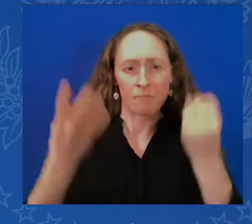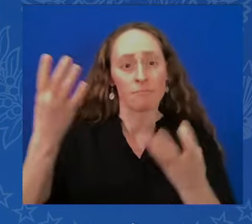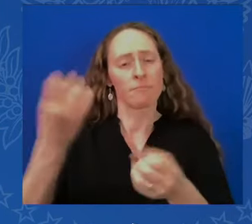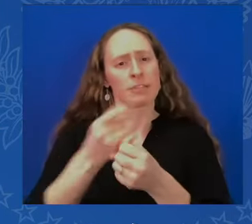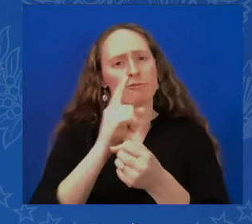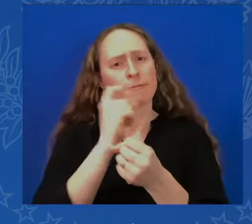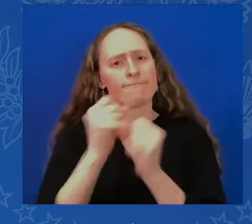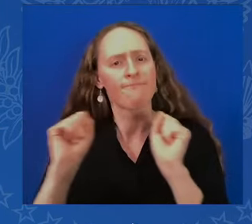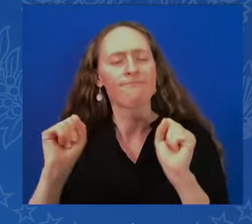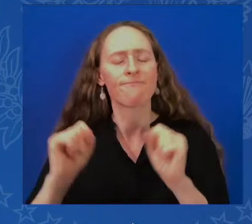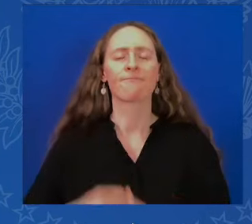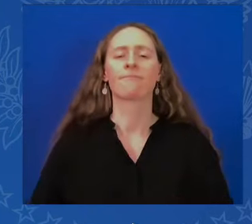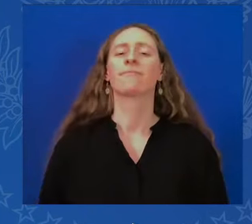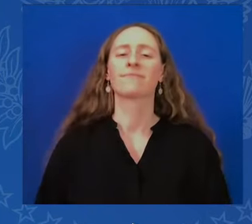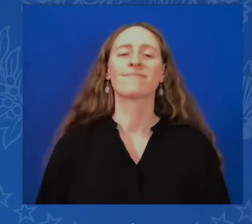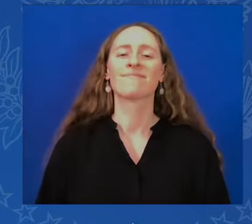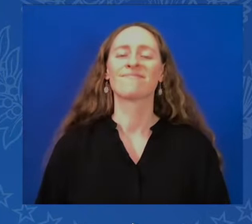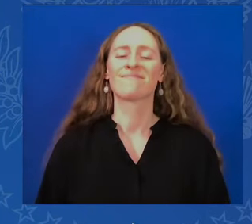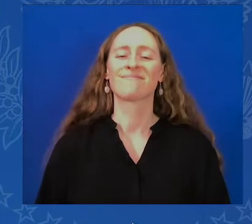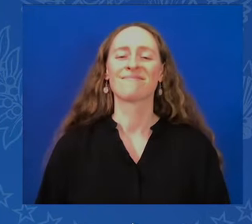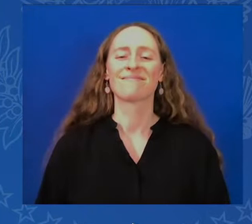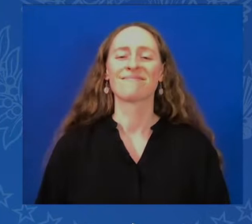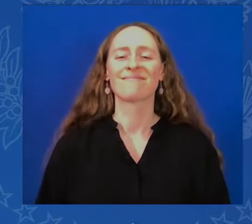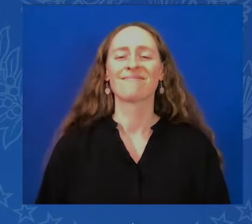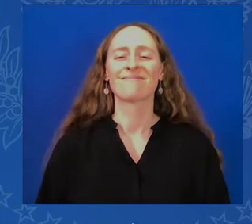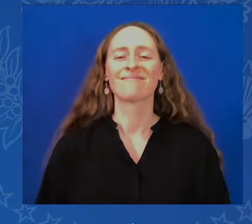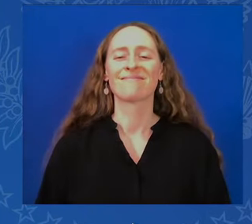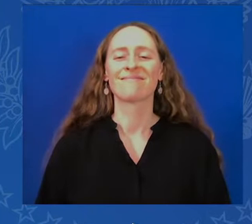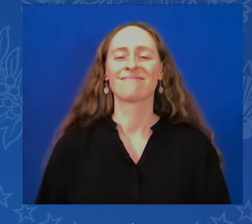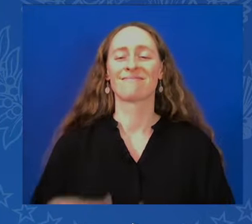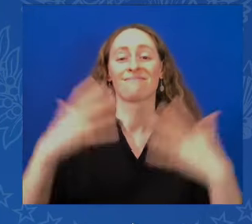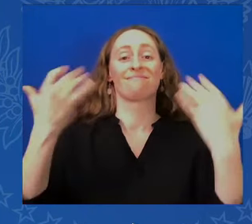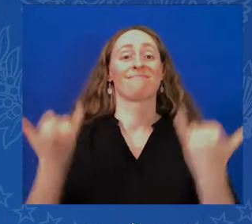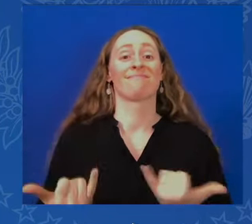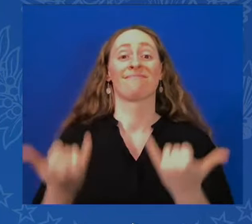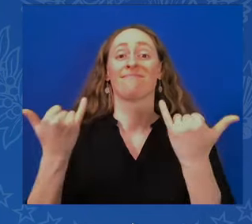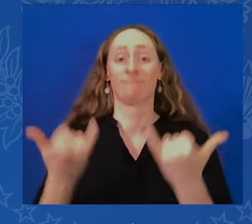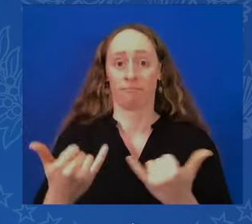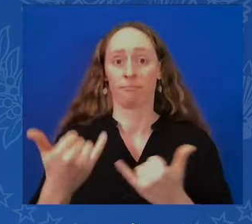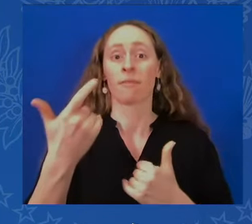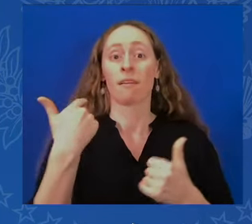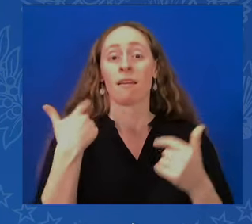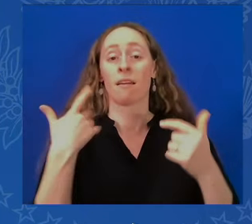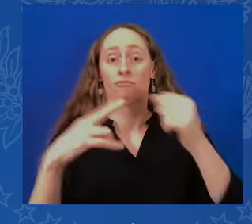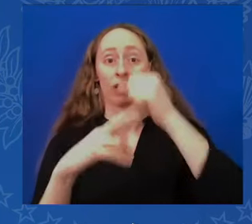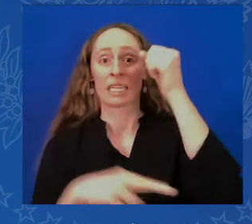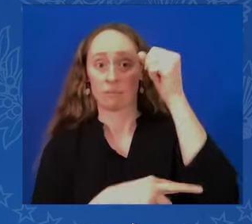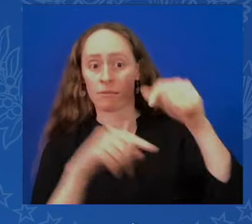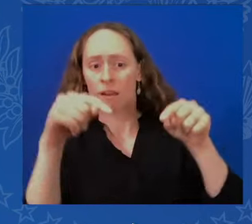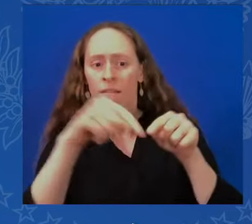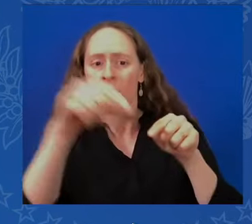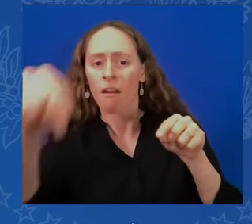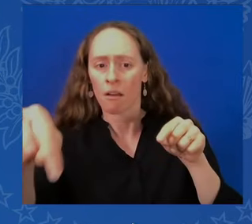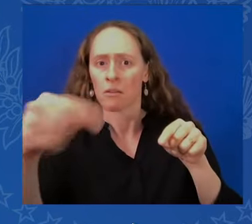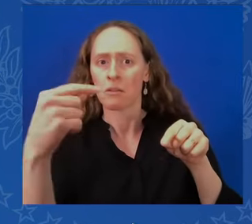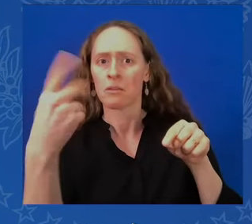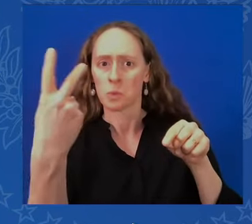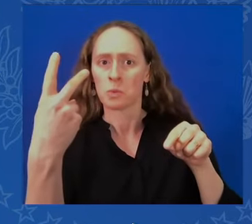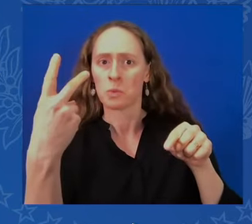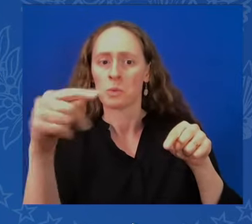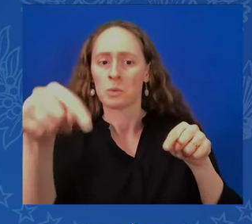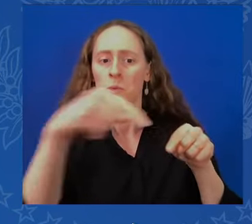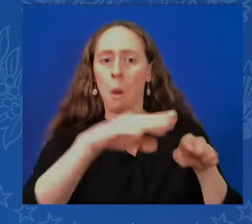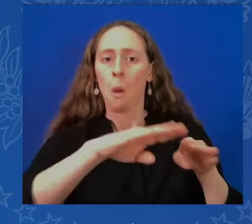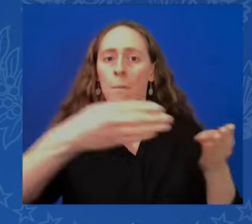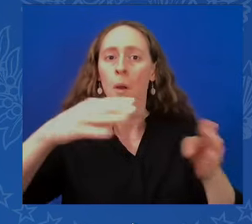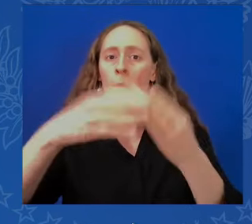able to clear 2 small channels for essential ships, helping clear the wreckage. And yesterday, the Army Corps announced that